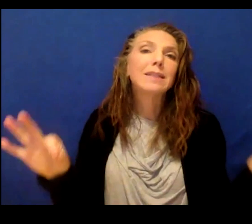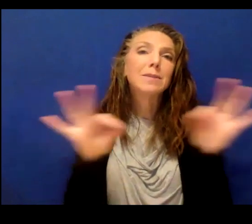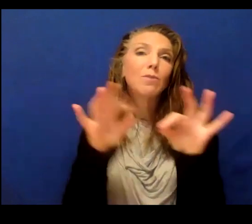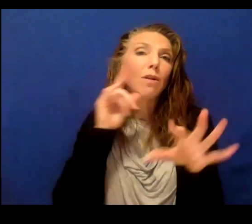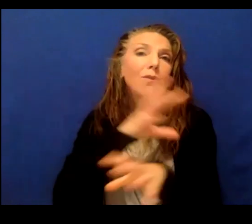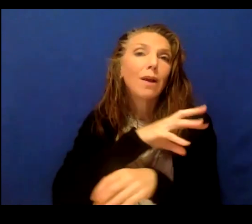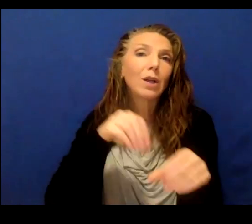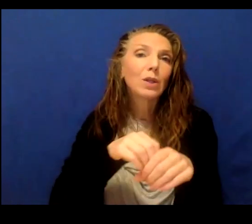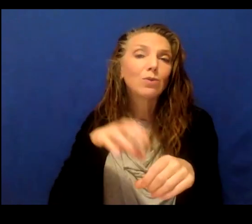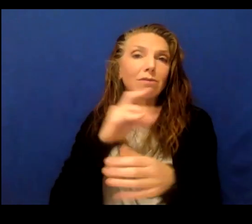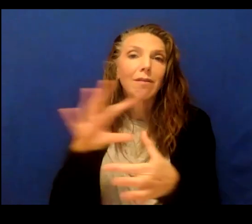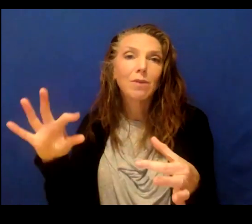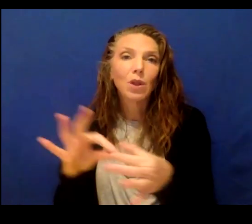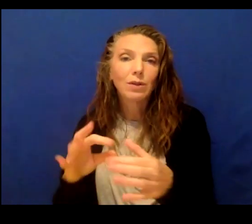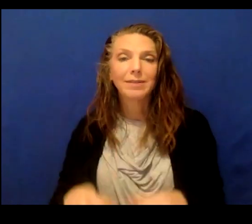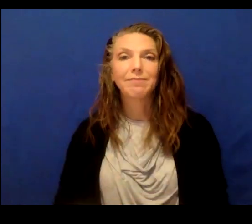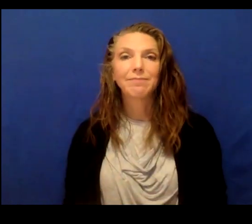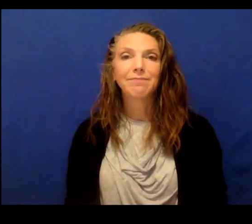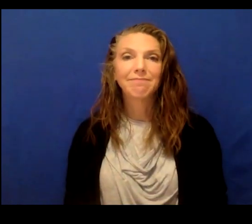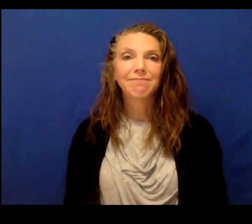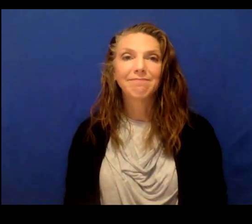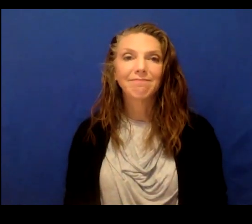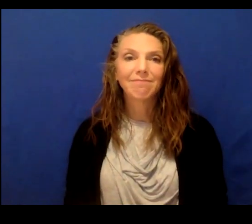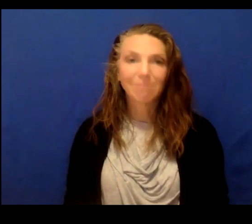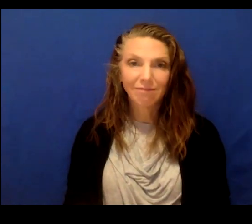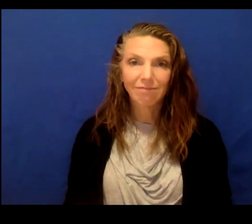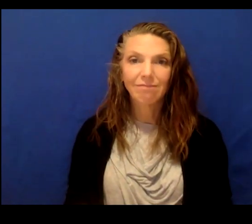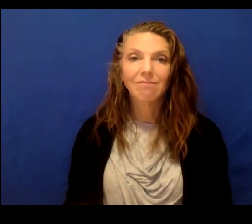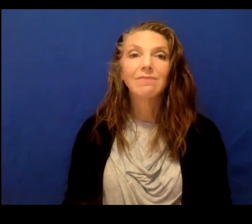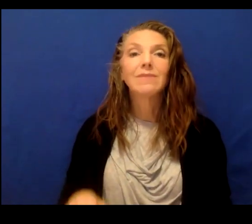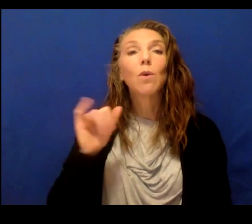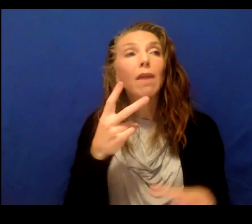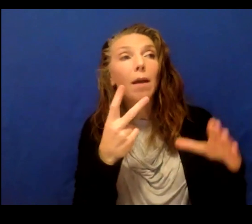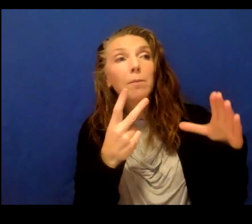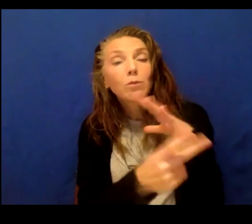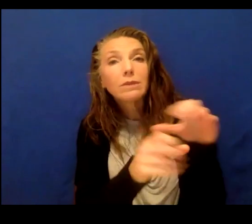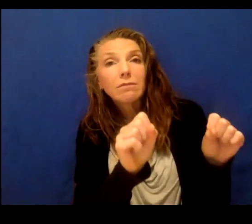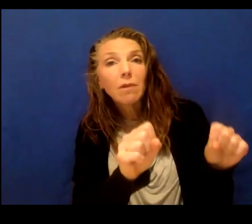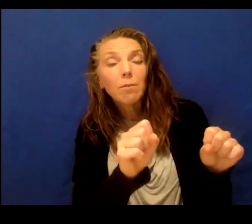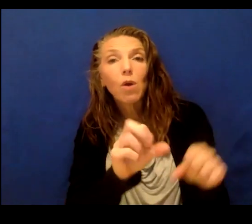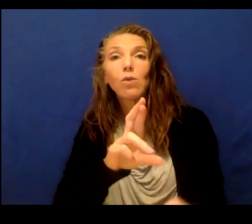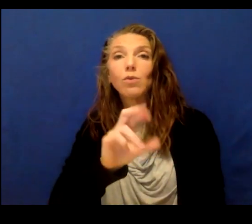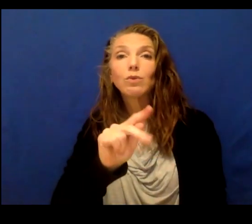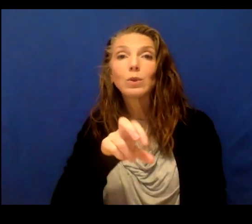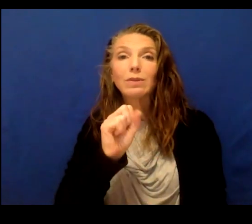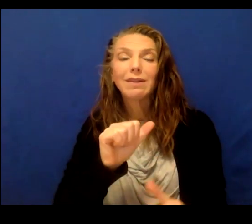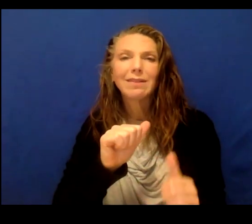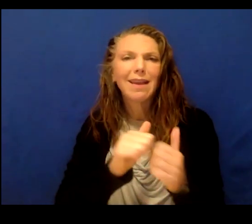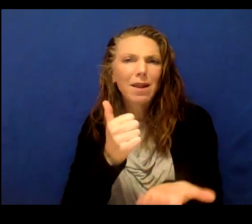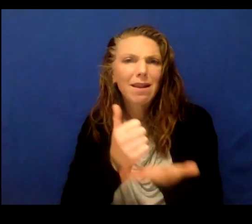belonging. Predictable routines also, to build on that idea of how they help us simplify